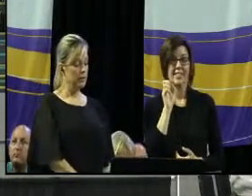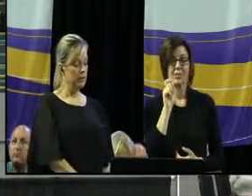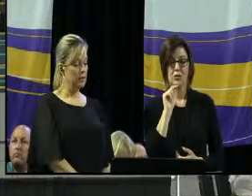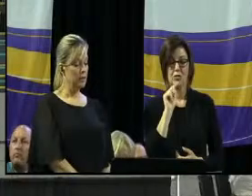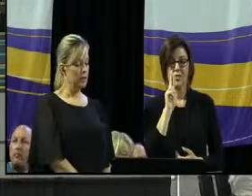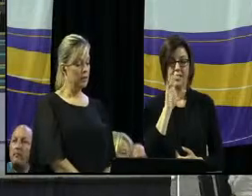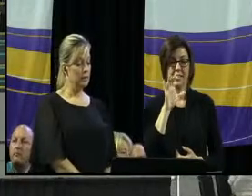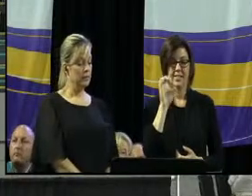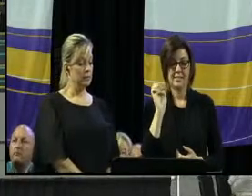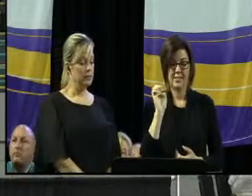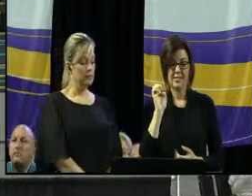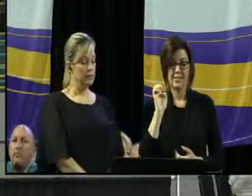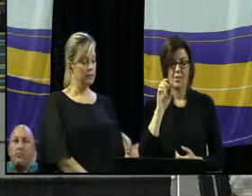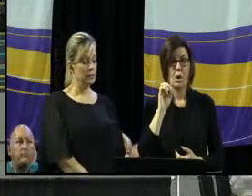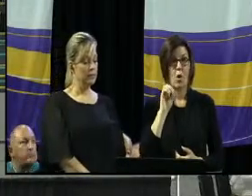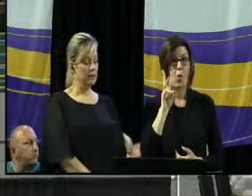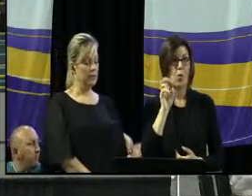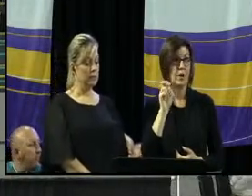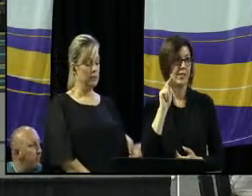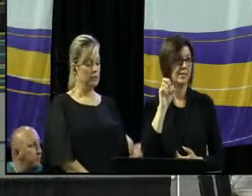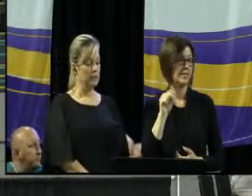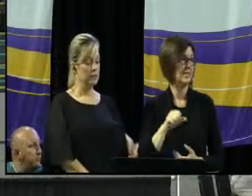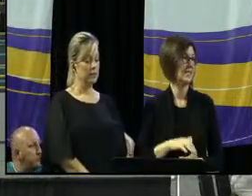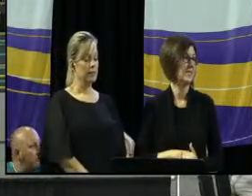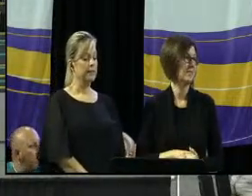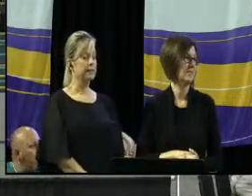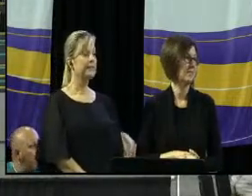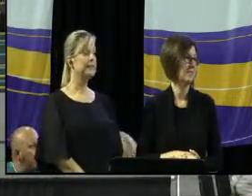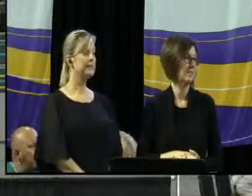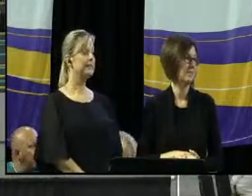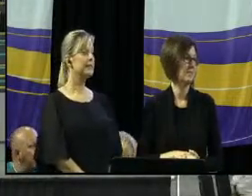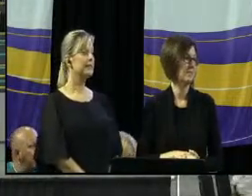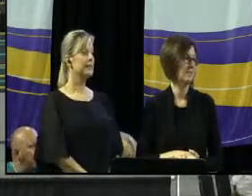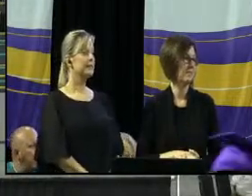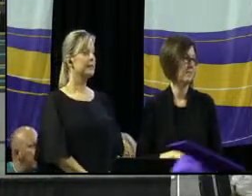Katrisa Bornique Owens.